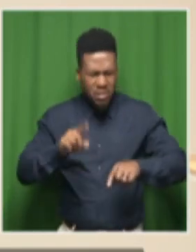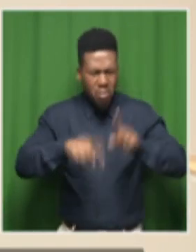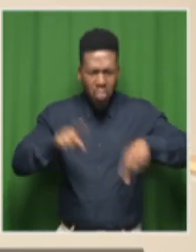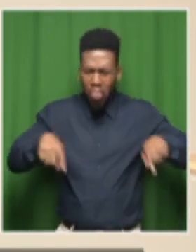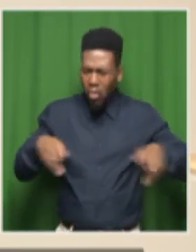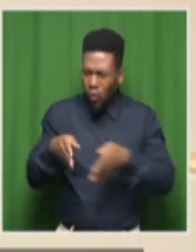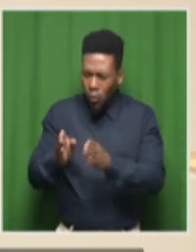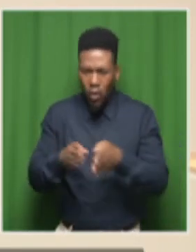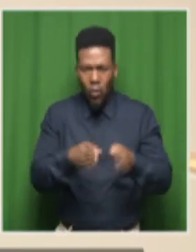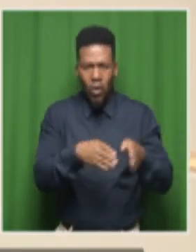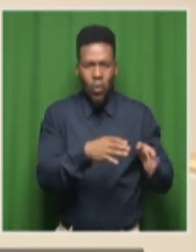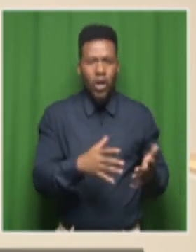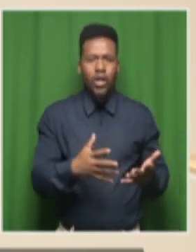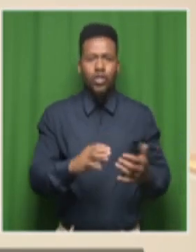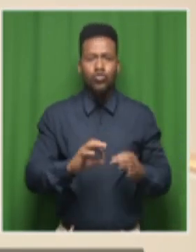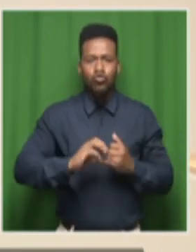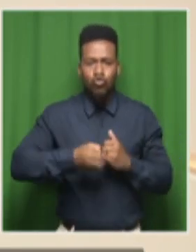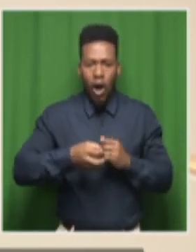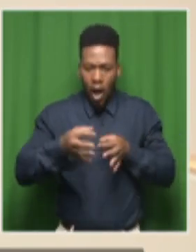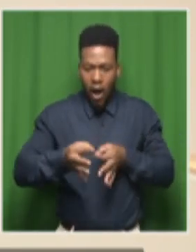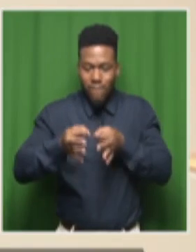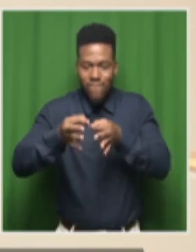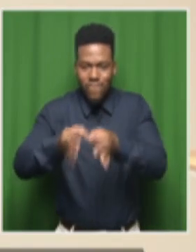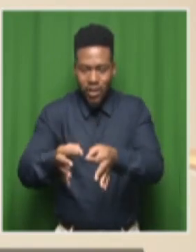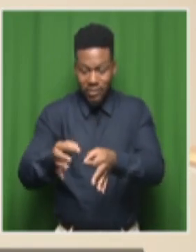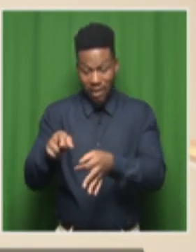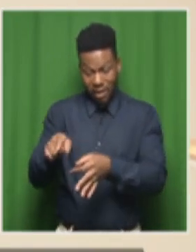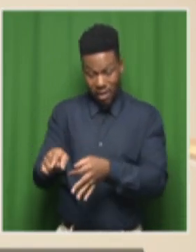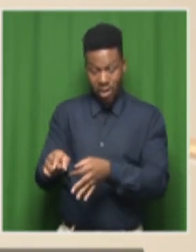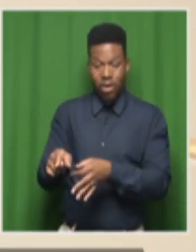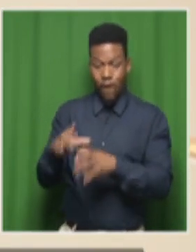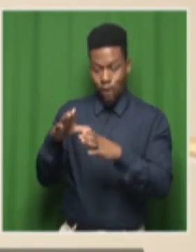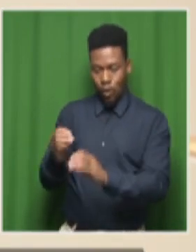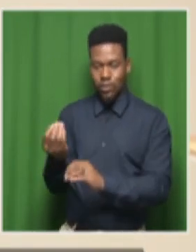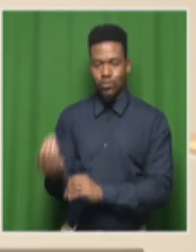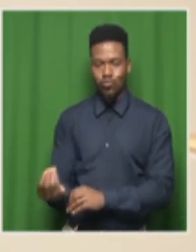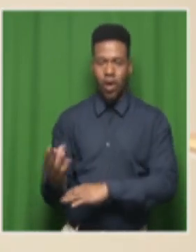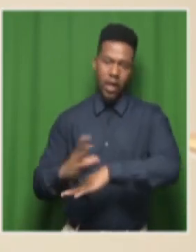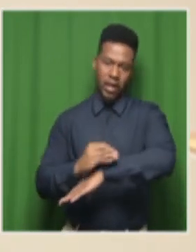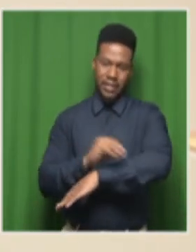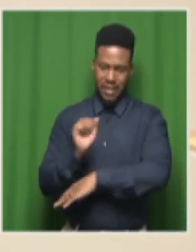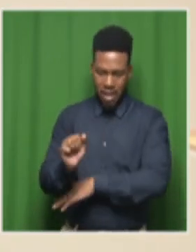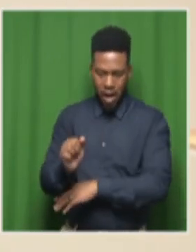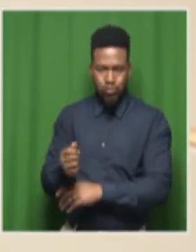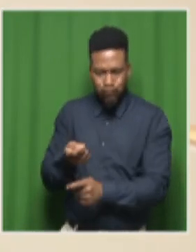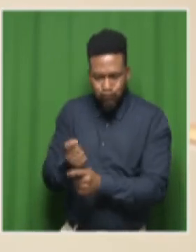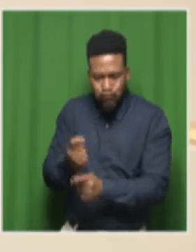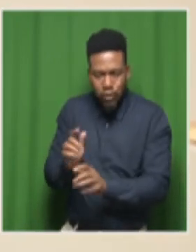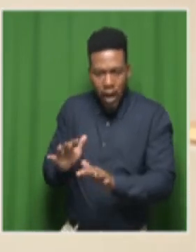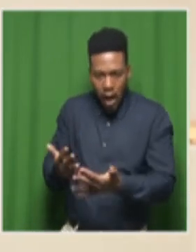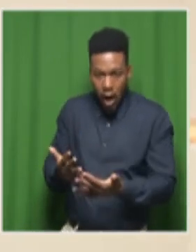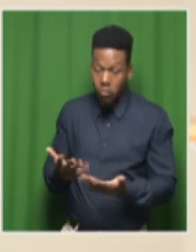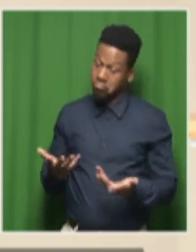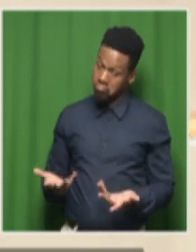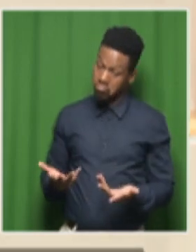to date, furthering the advancements with relation to childhood cancer care treatment, and of course what the future looks like